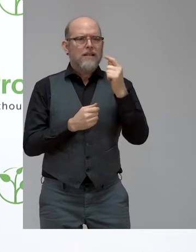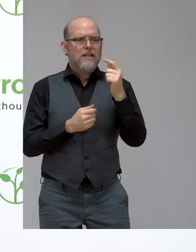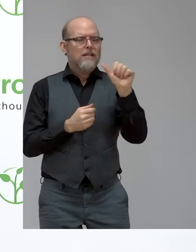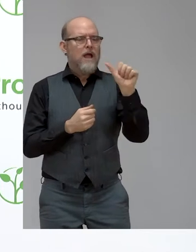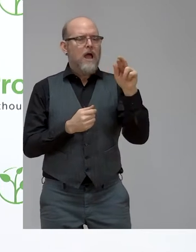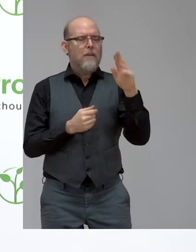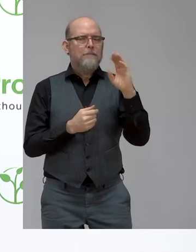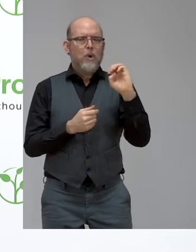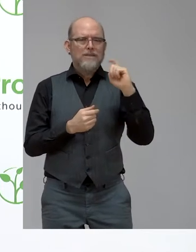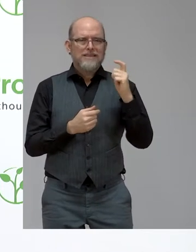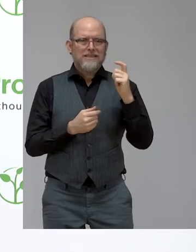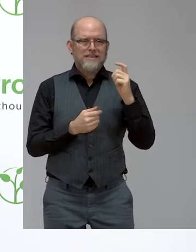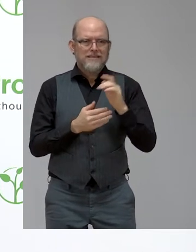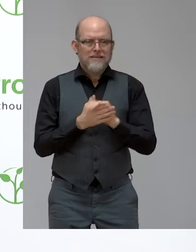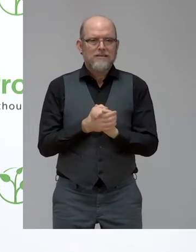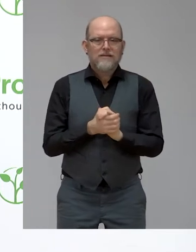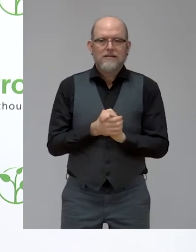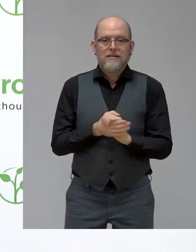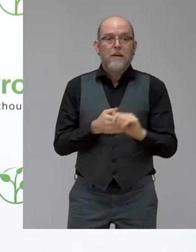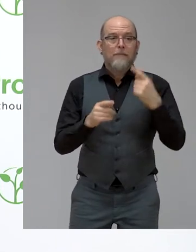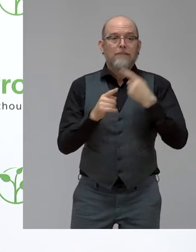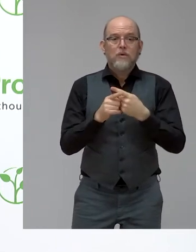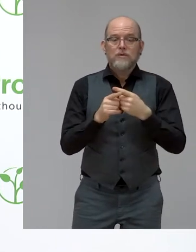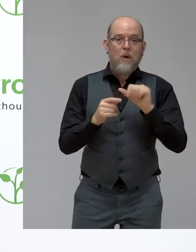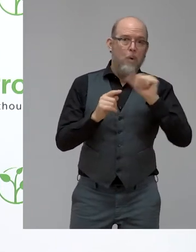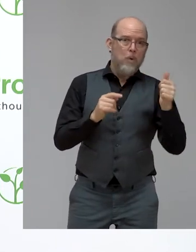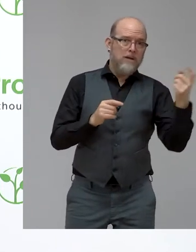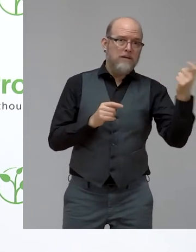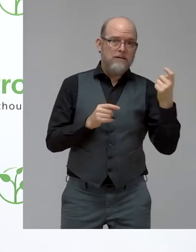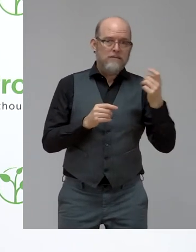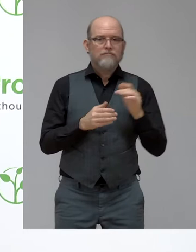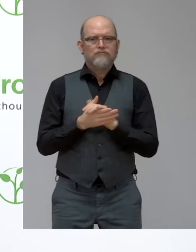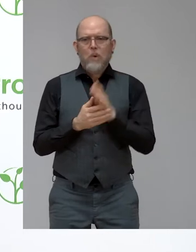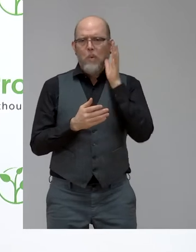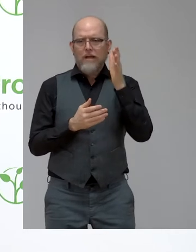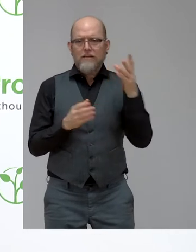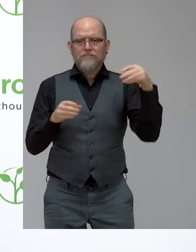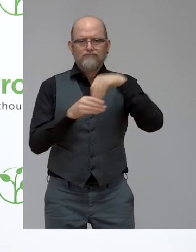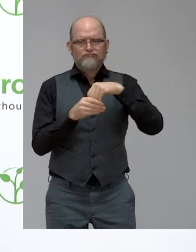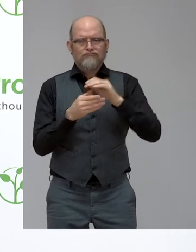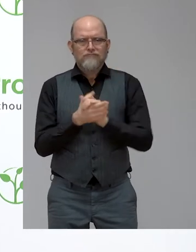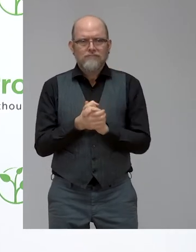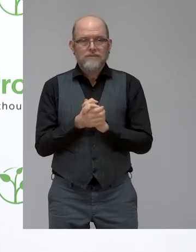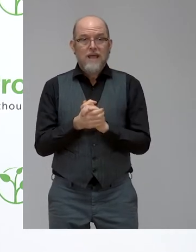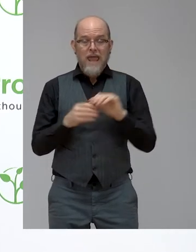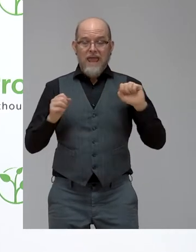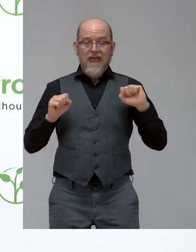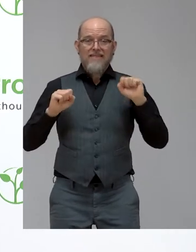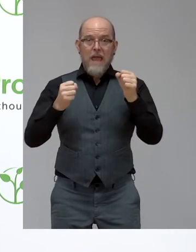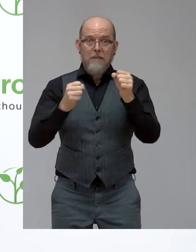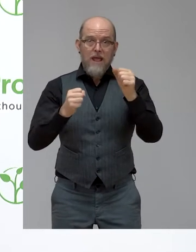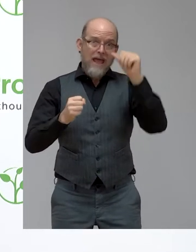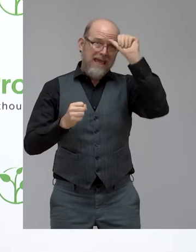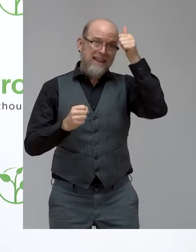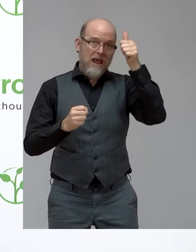is one of our program partners, as well as Julian Tarbox from Enable India, who has participated in our program previously